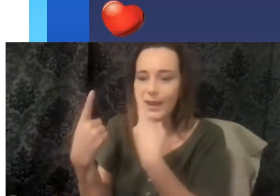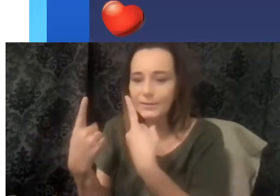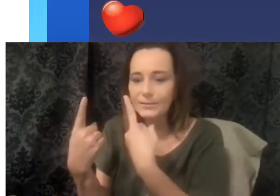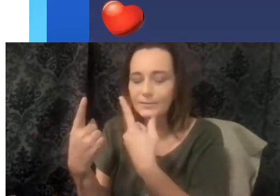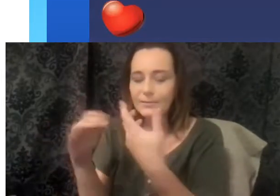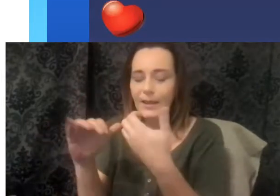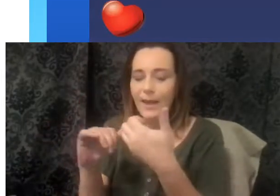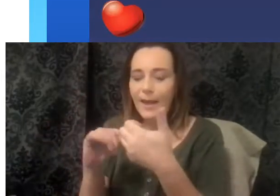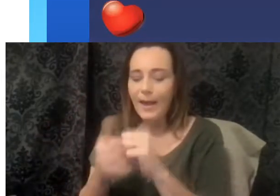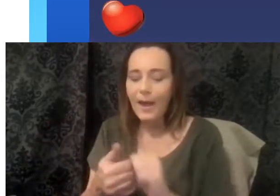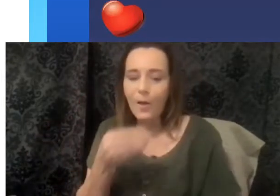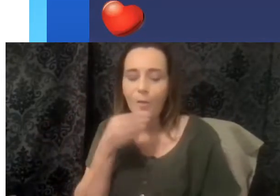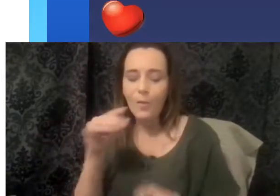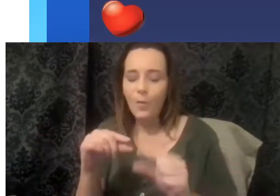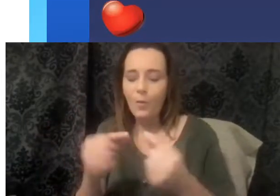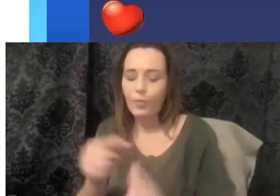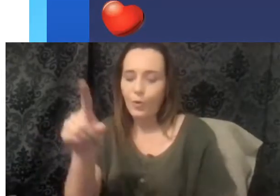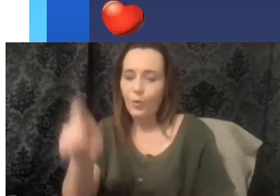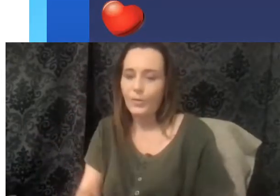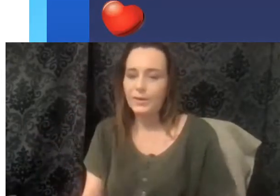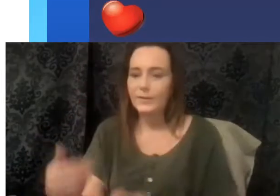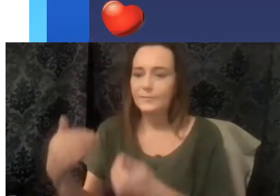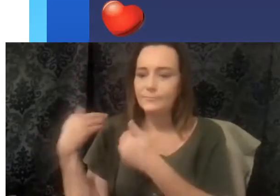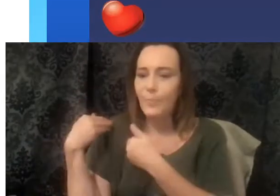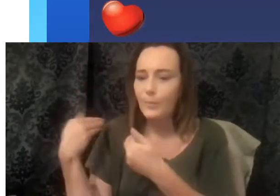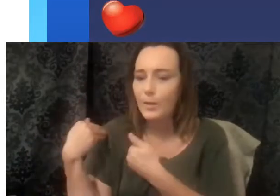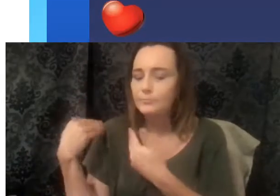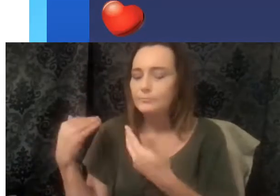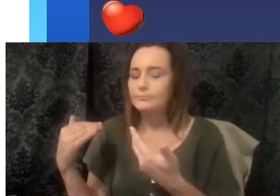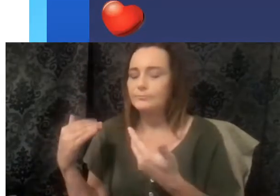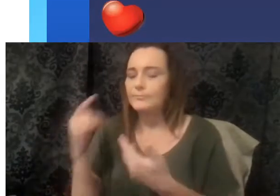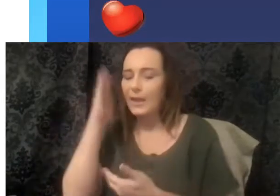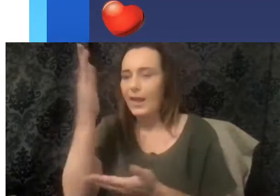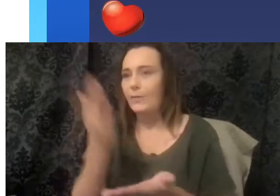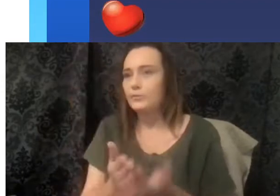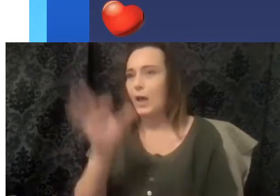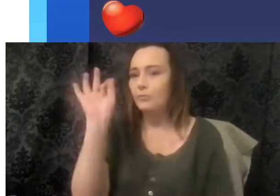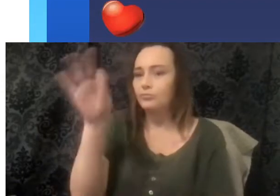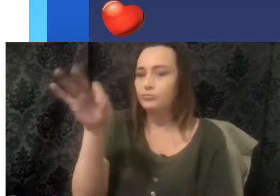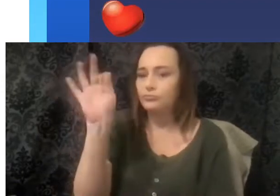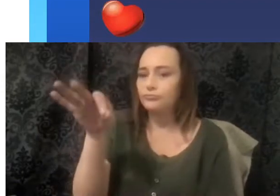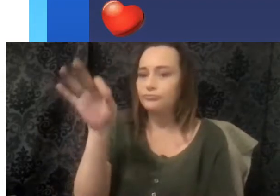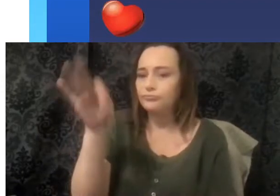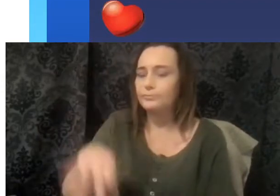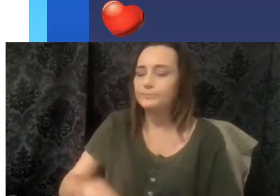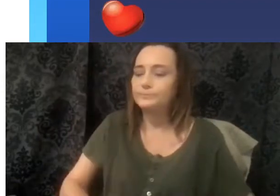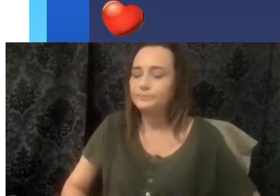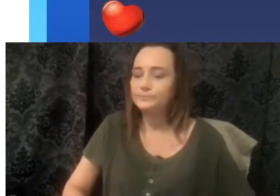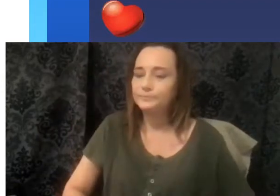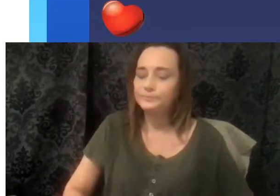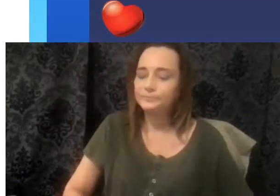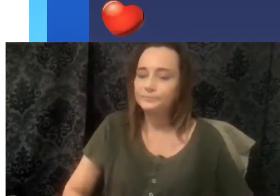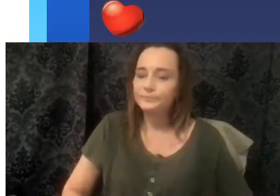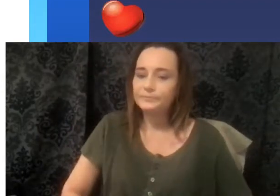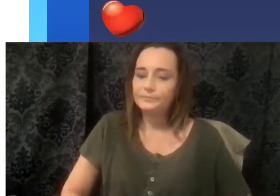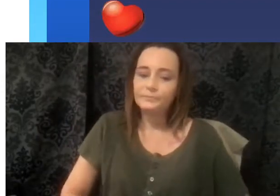home groups need to take accountability. And I'm gonna stop preaching wherever Craig is at. But